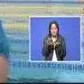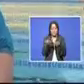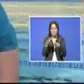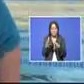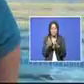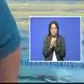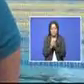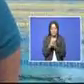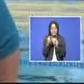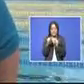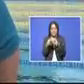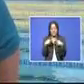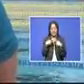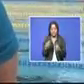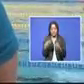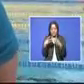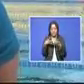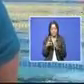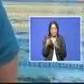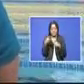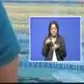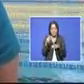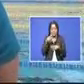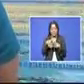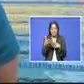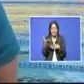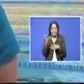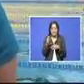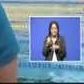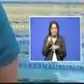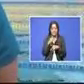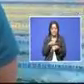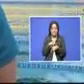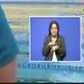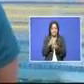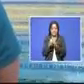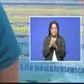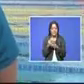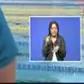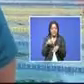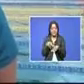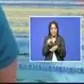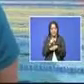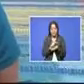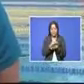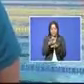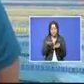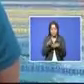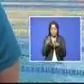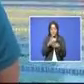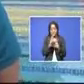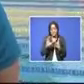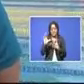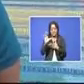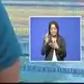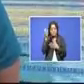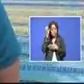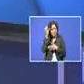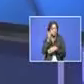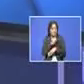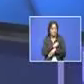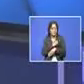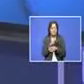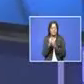times here, they still have a lot of ways to go in their season. At the Betty Kelly Kenning National Aquatic Center, I'm Chris Saunders, ZNS Total